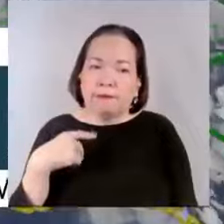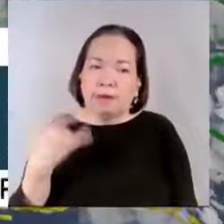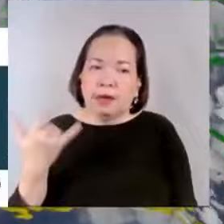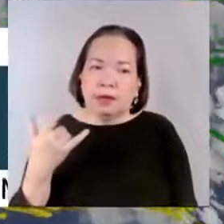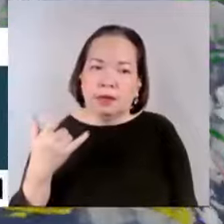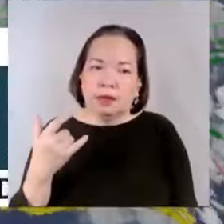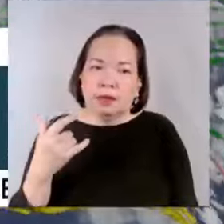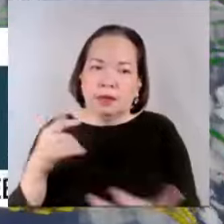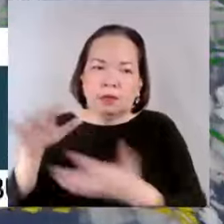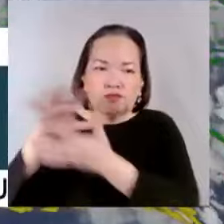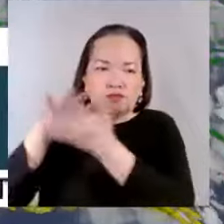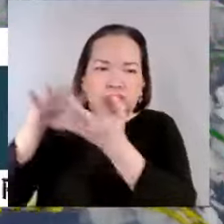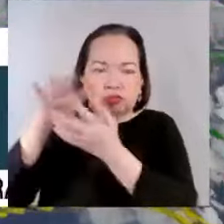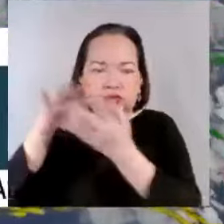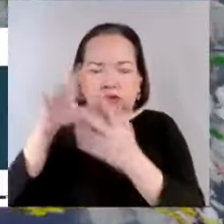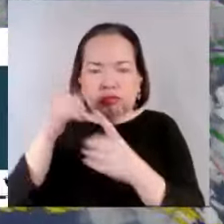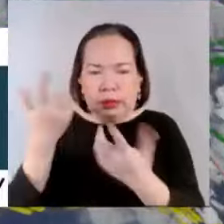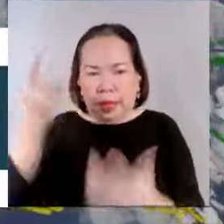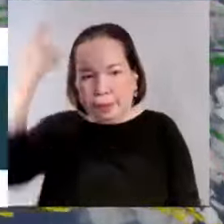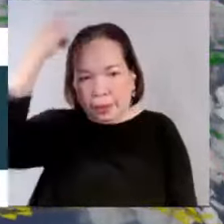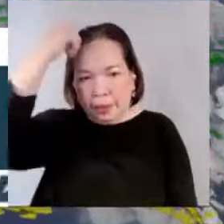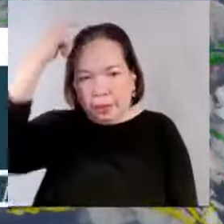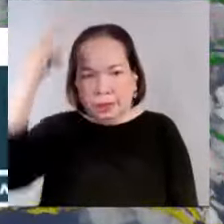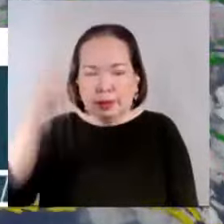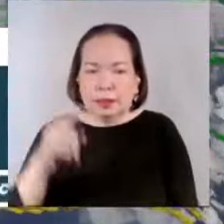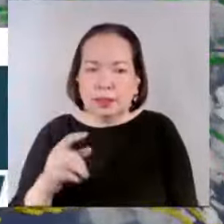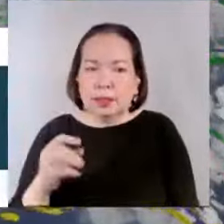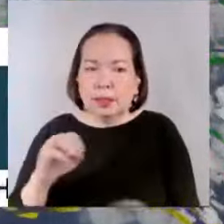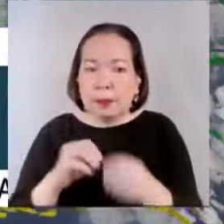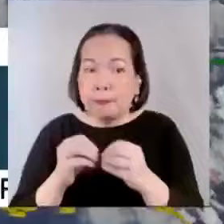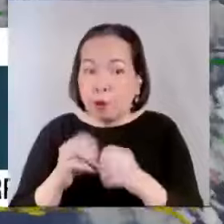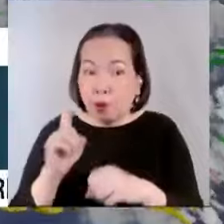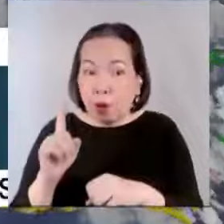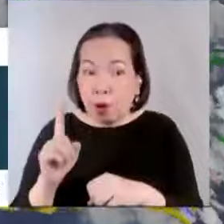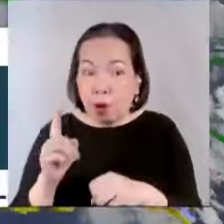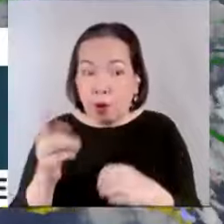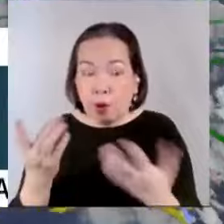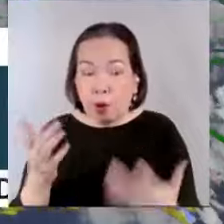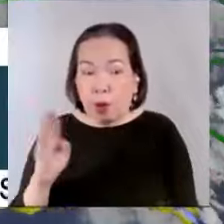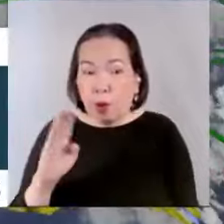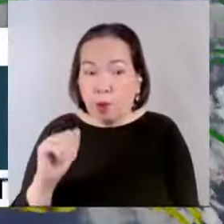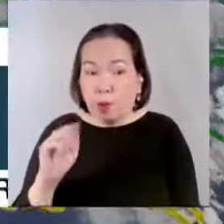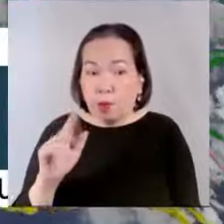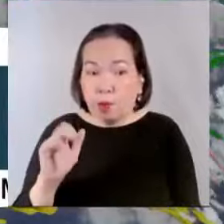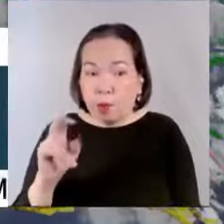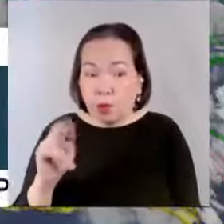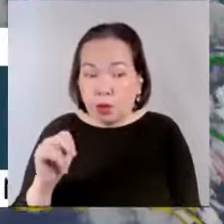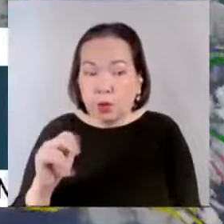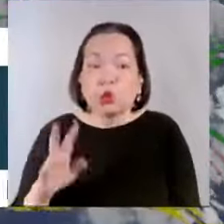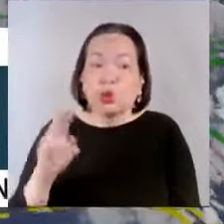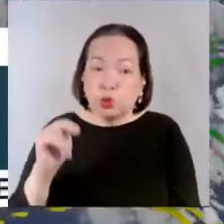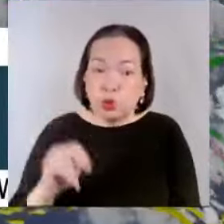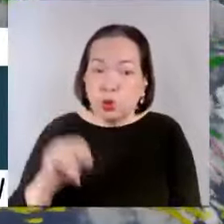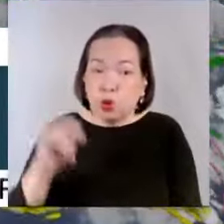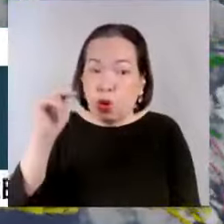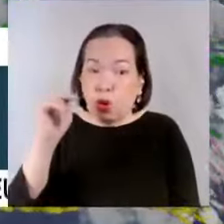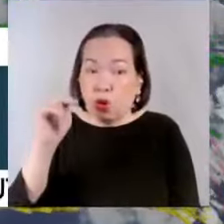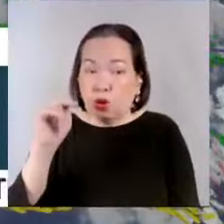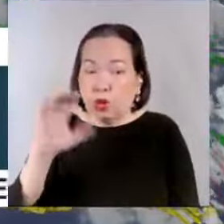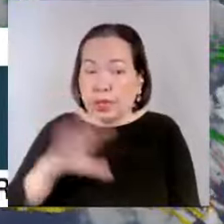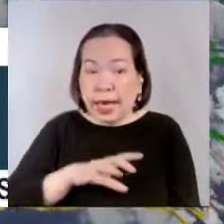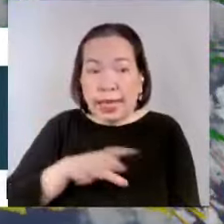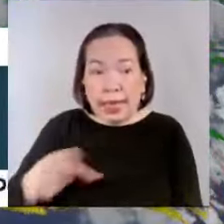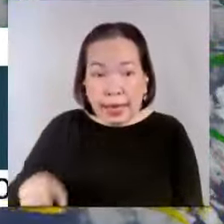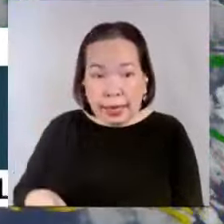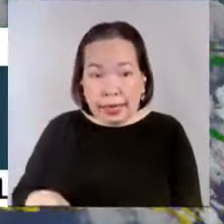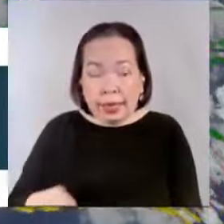over Batanes. Meanwhile, signal number 1 is raised over Babuyan Islands, the northern portion of mainland Cagayan, and the northern